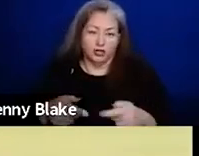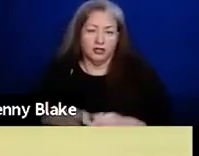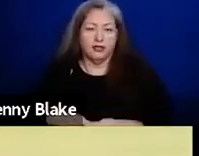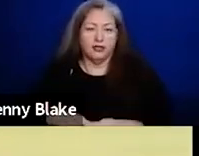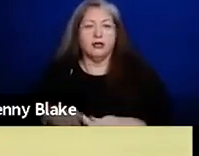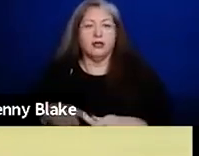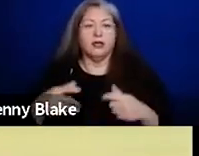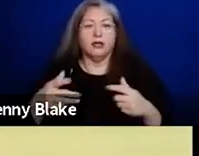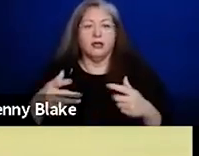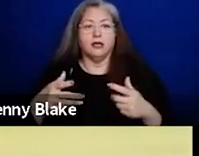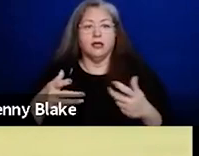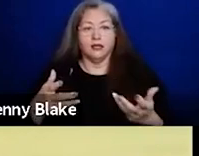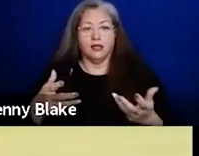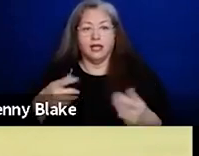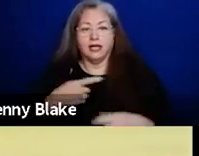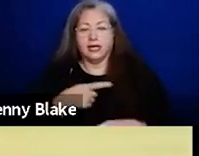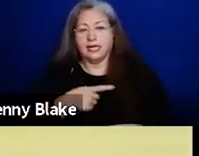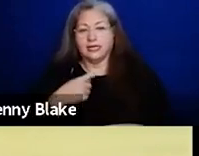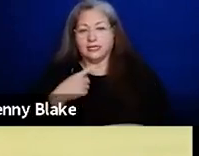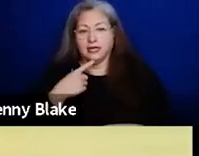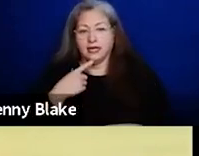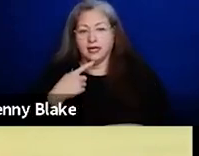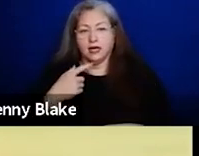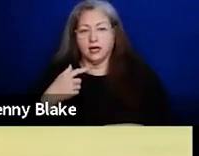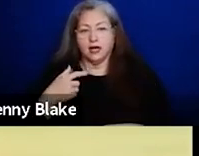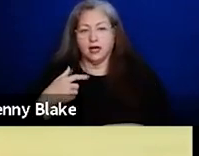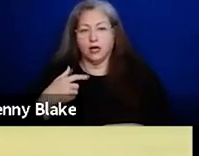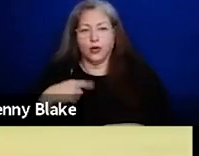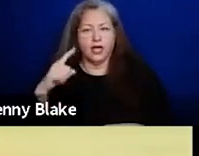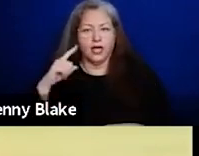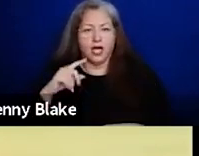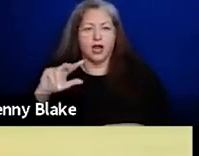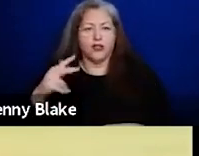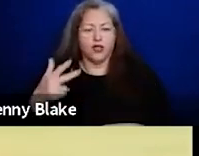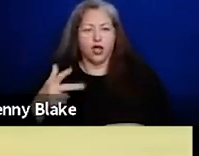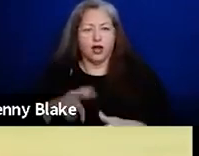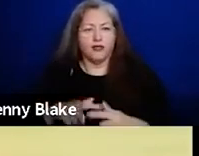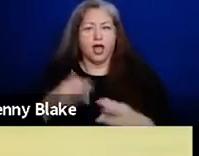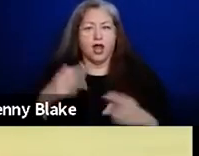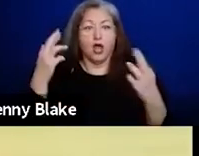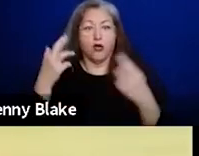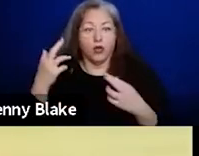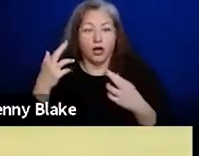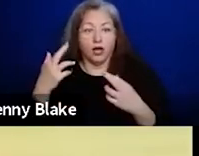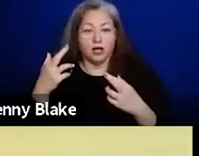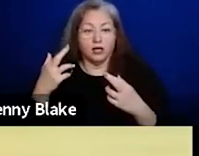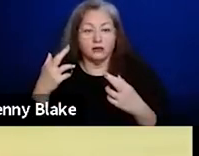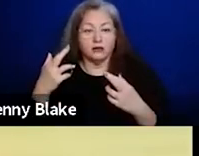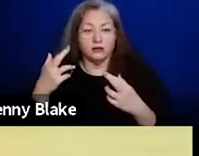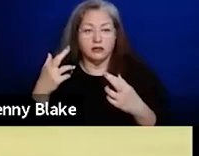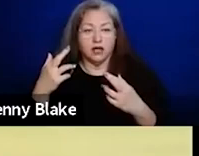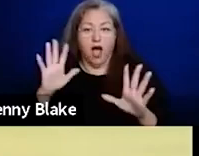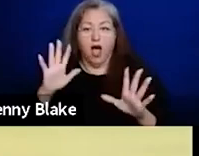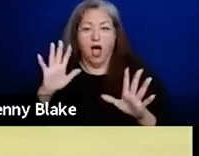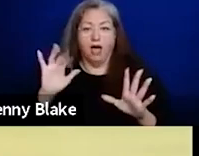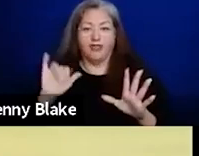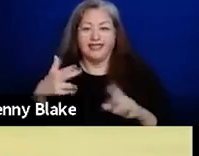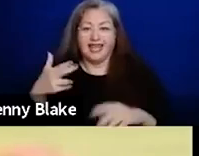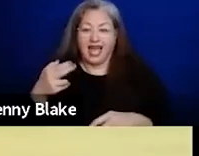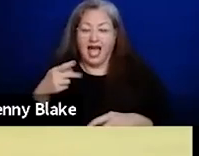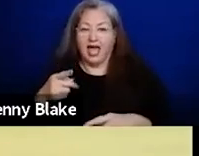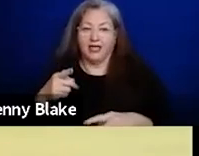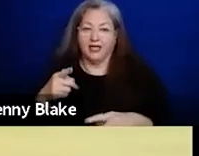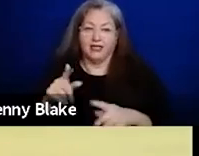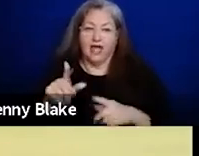And then he said, we had another shot and then we realized that it's the guns. Then they ran